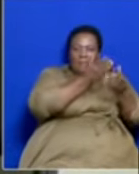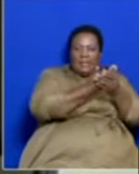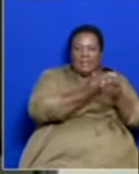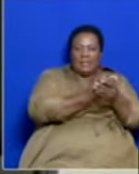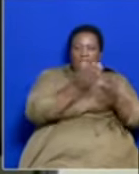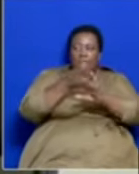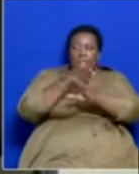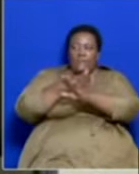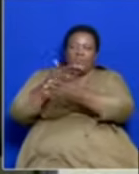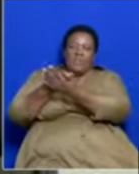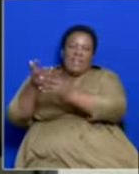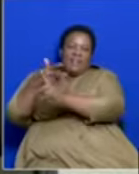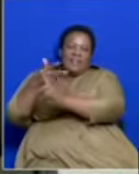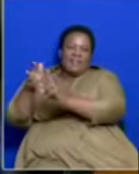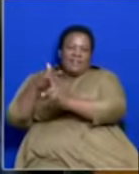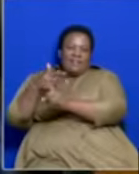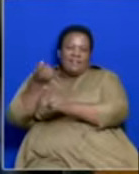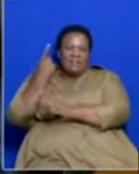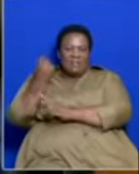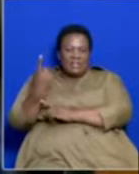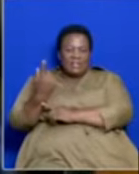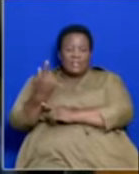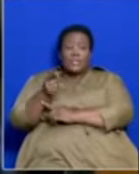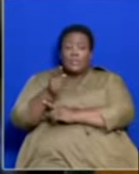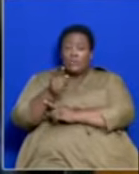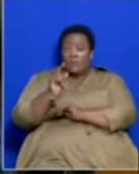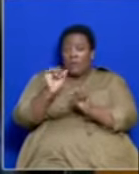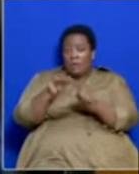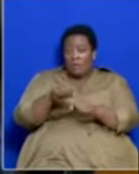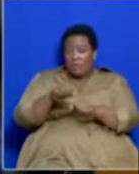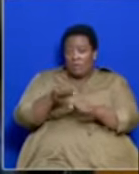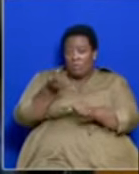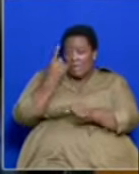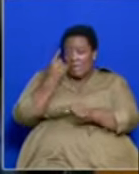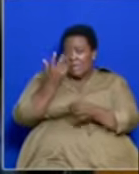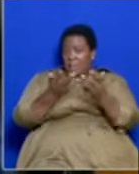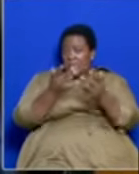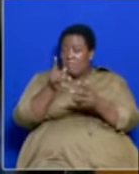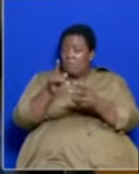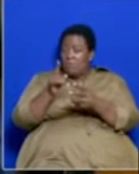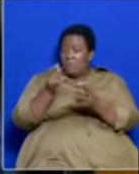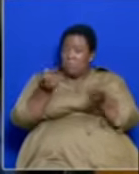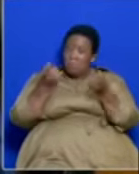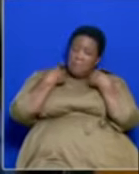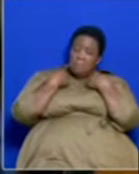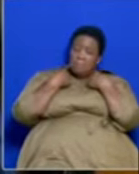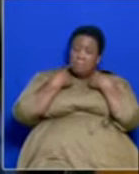you agree that you may possibly be misreading the standard operating procedure?